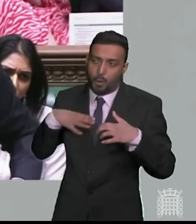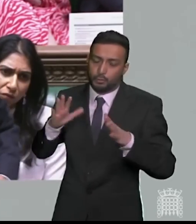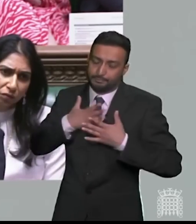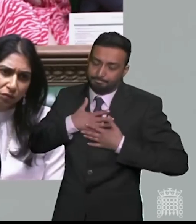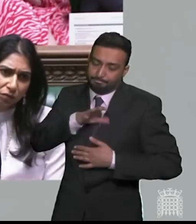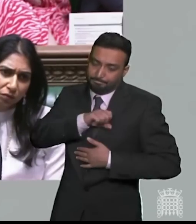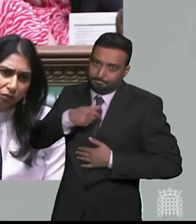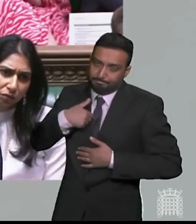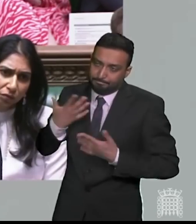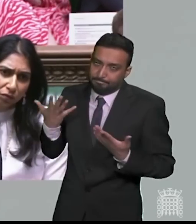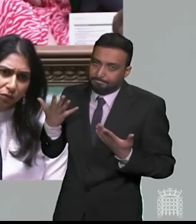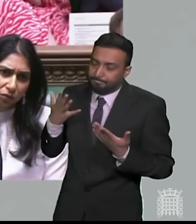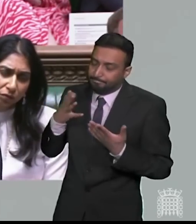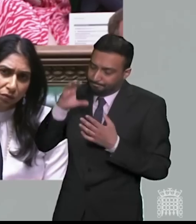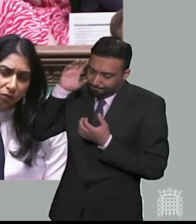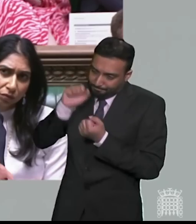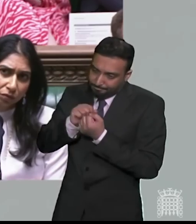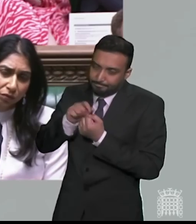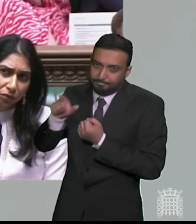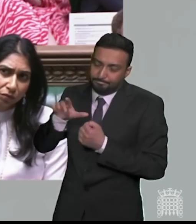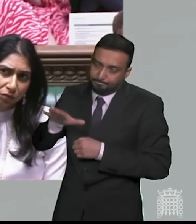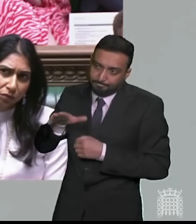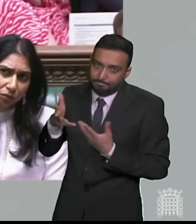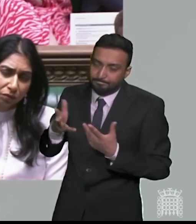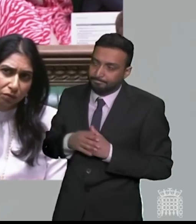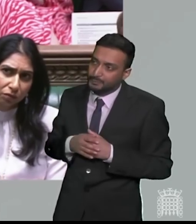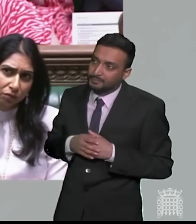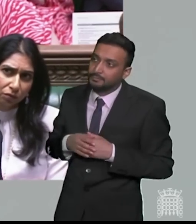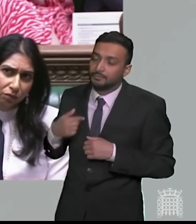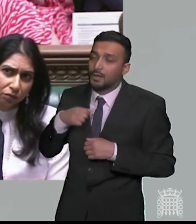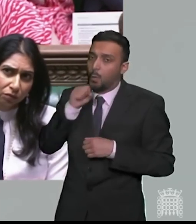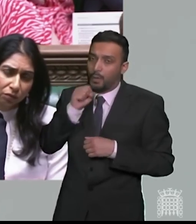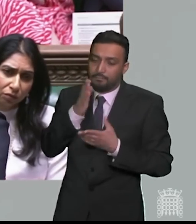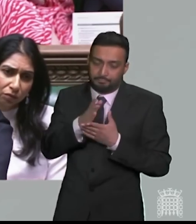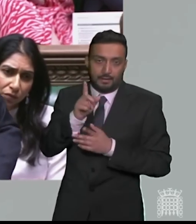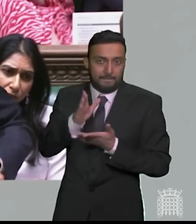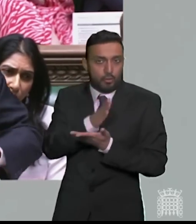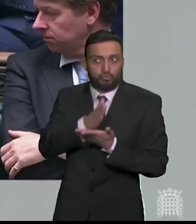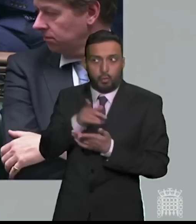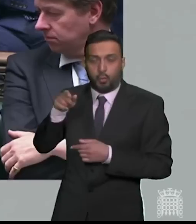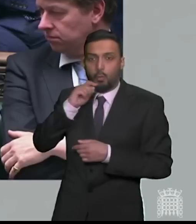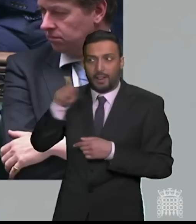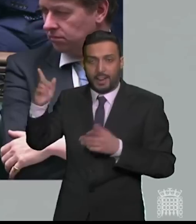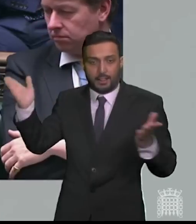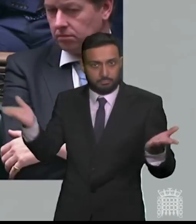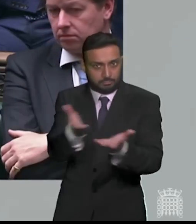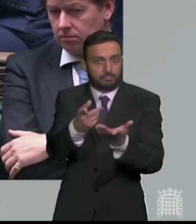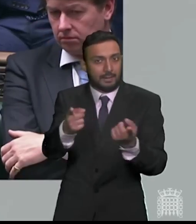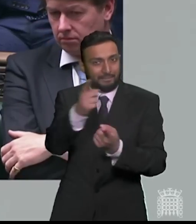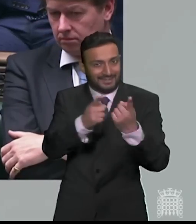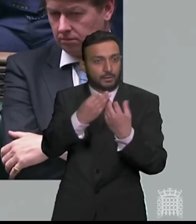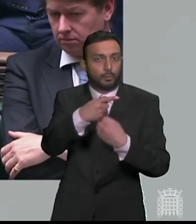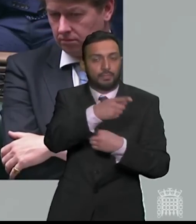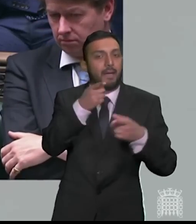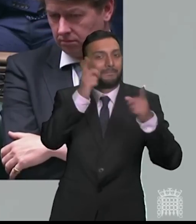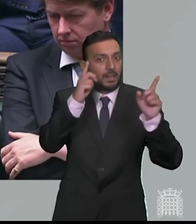all of his family over what happened. I will absolutely ensure that my honourable friend gets a meeting with the relevant minister to discuss food labelling